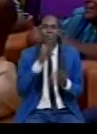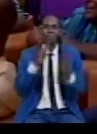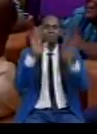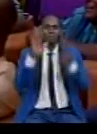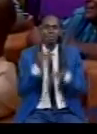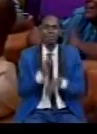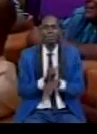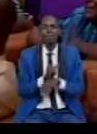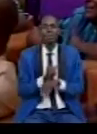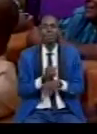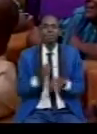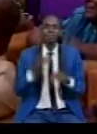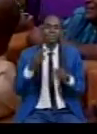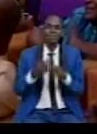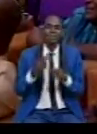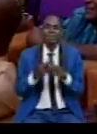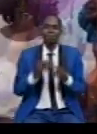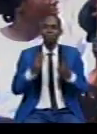Excellency.